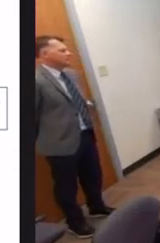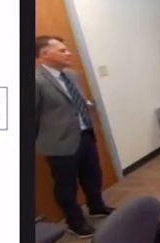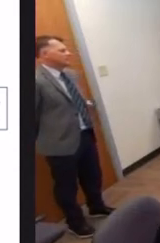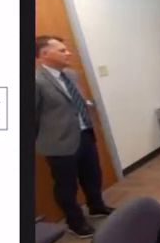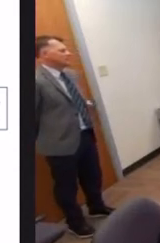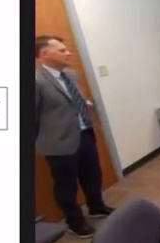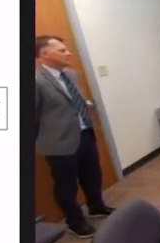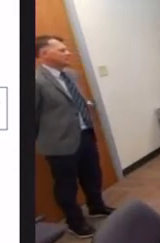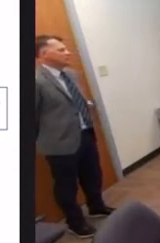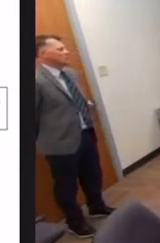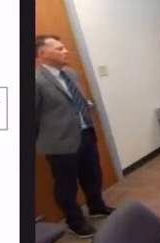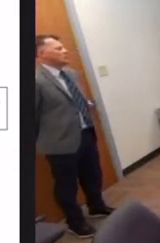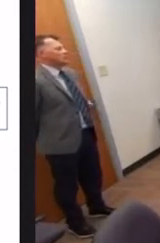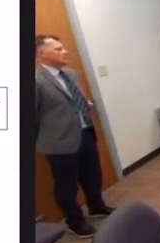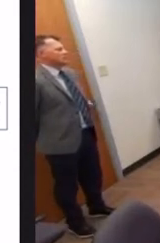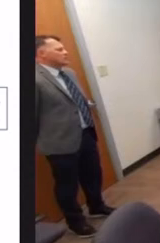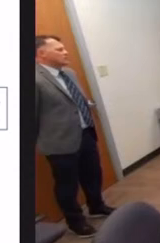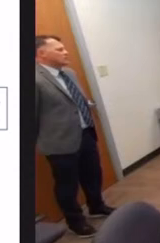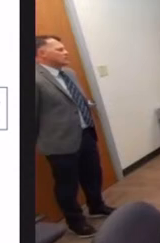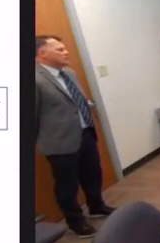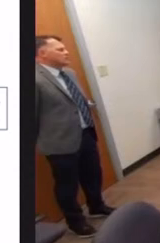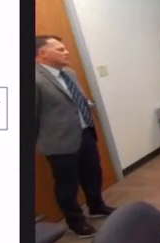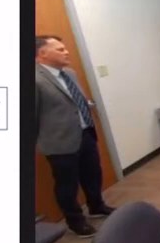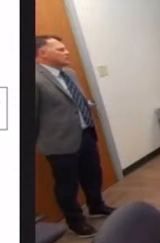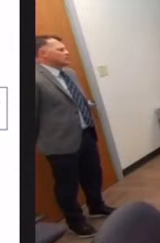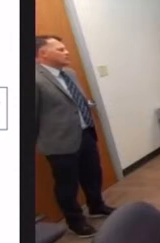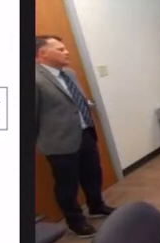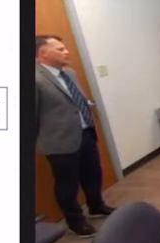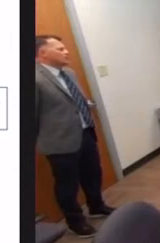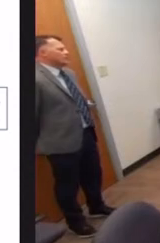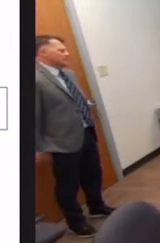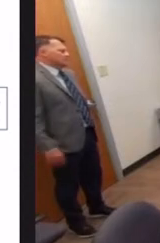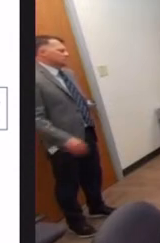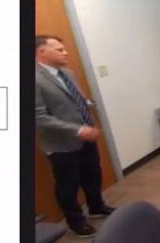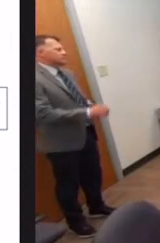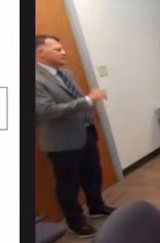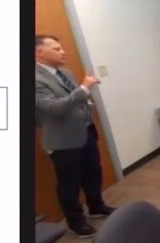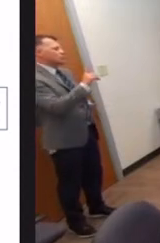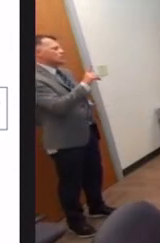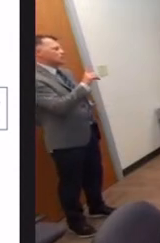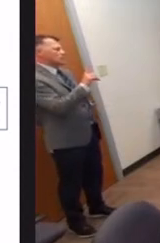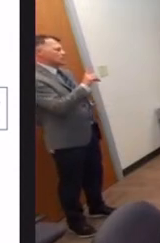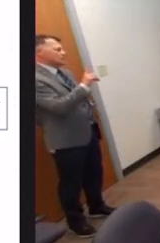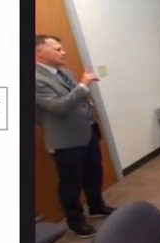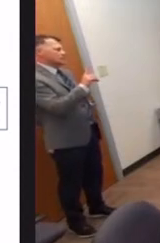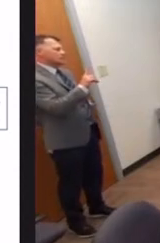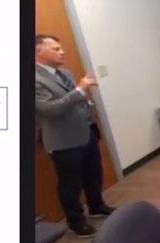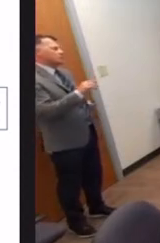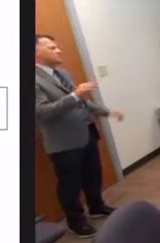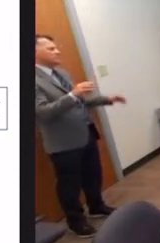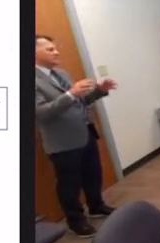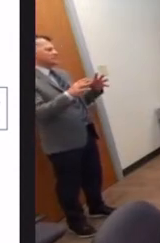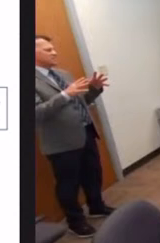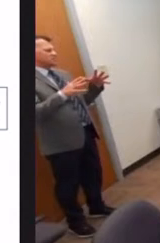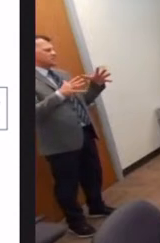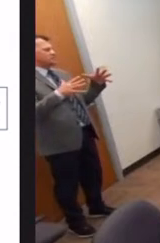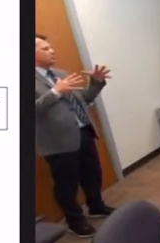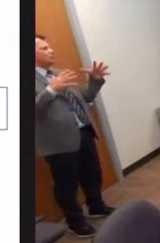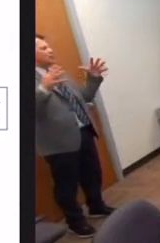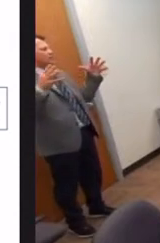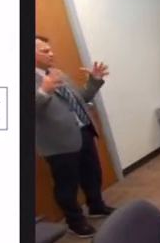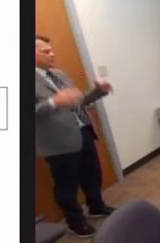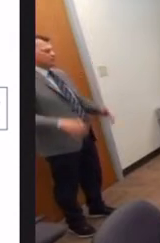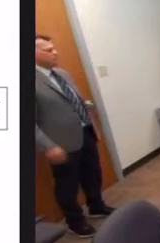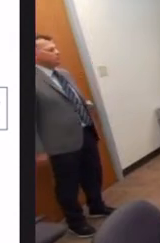that fulfills the K-12 chairs yes that's one part of it so we don't say anything